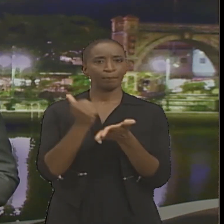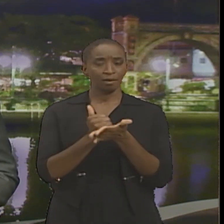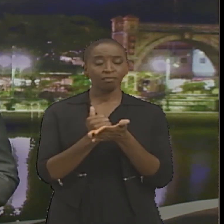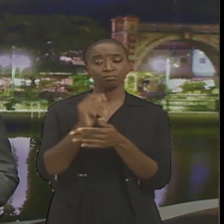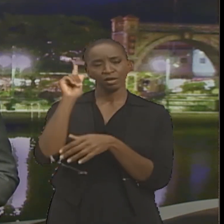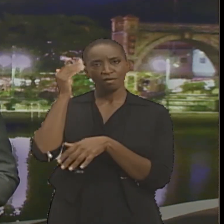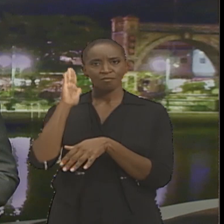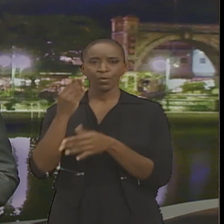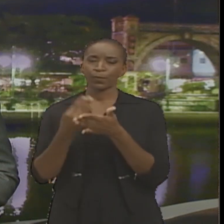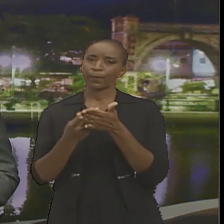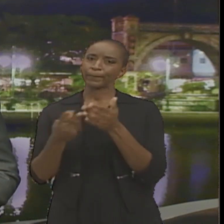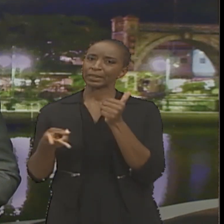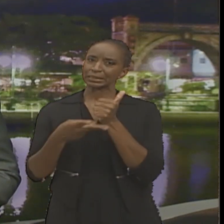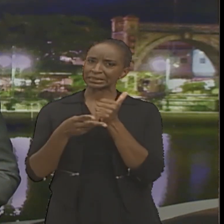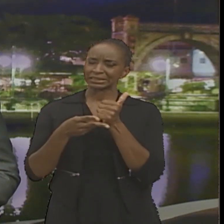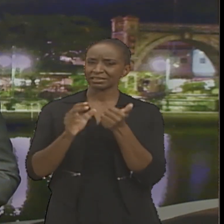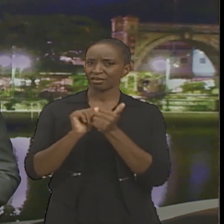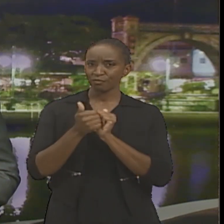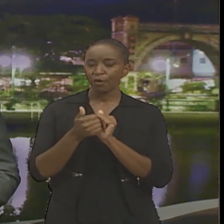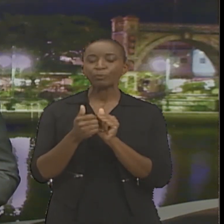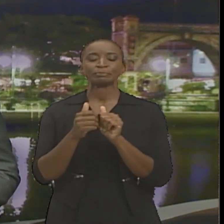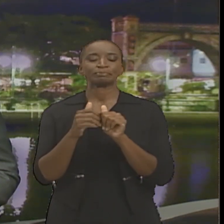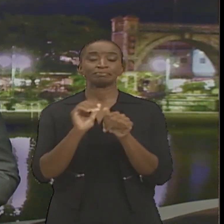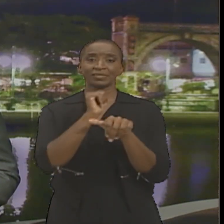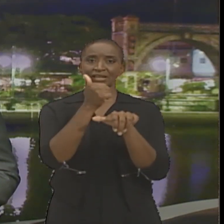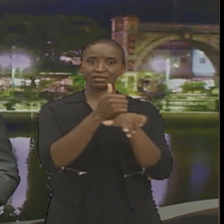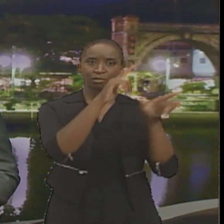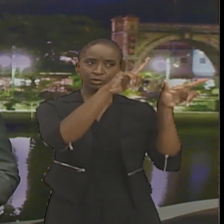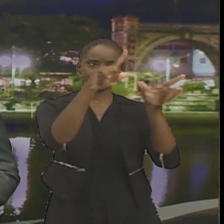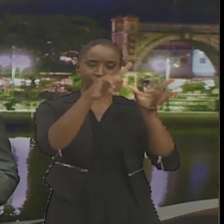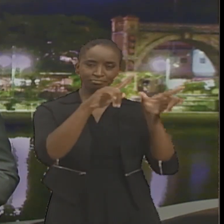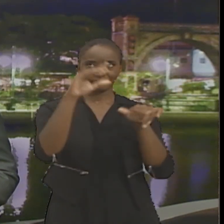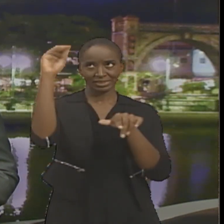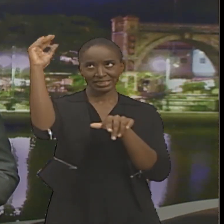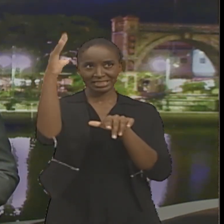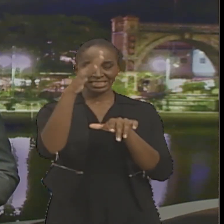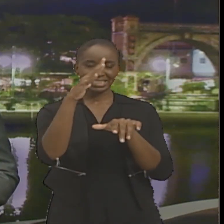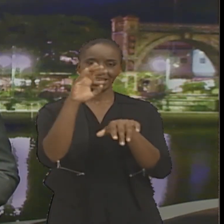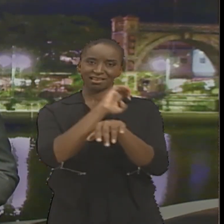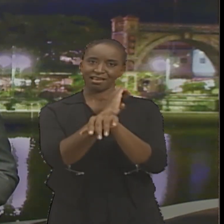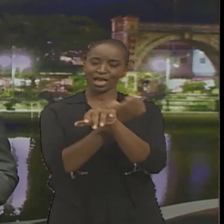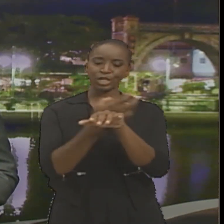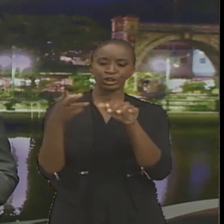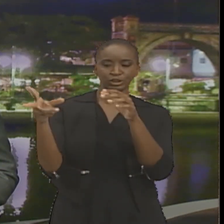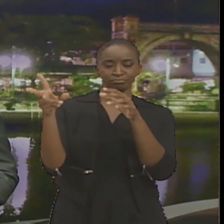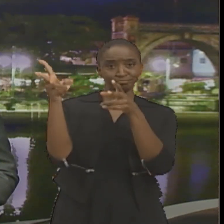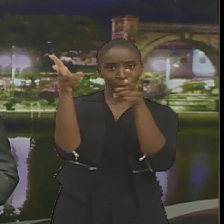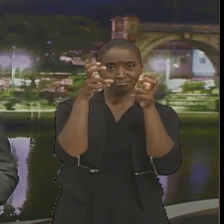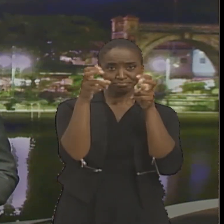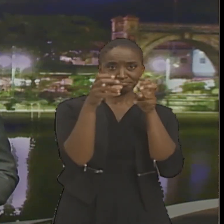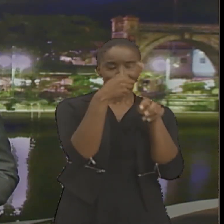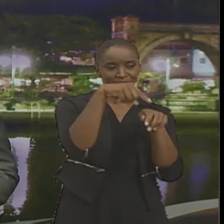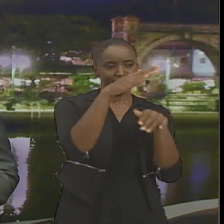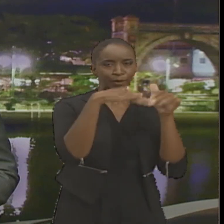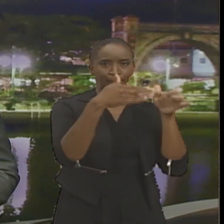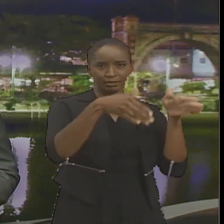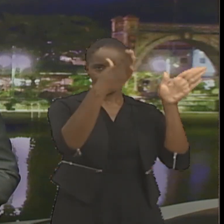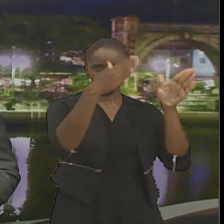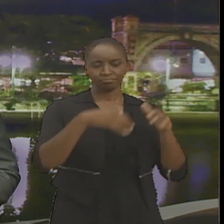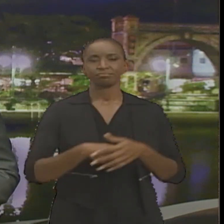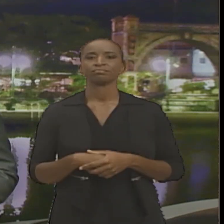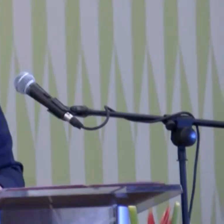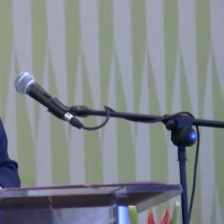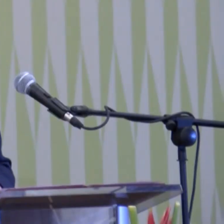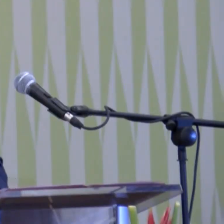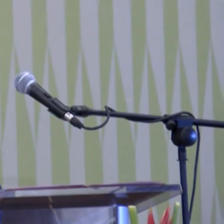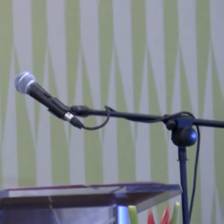it pushes ahead with the installation of photovoltaic systems on state-owned buildings. The over 4.5